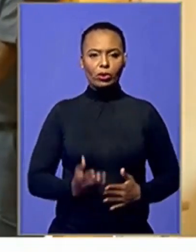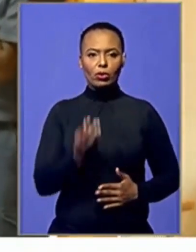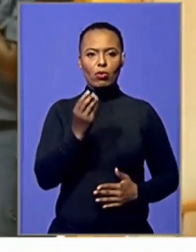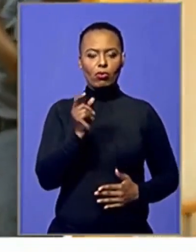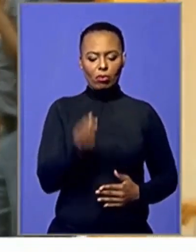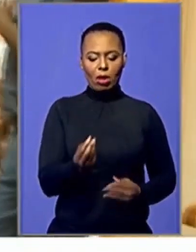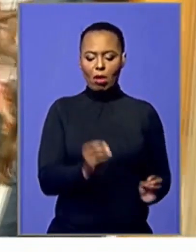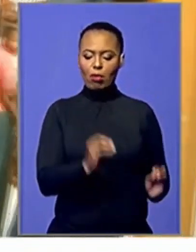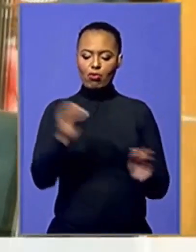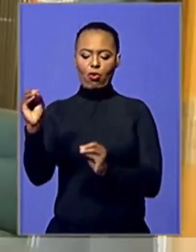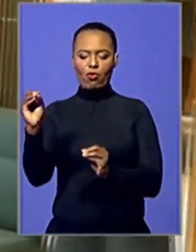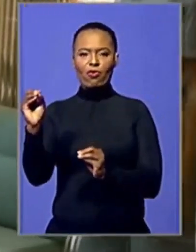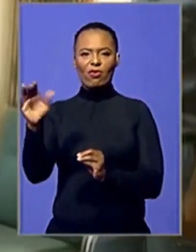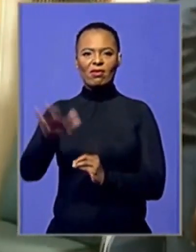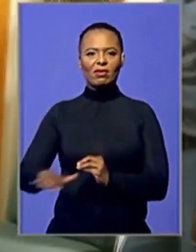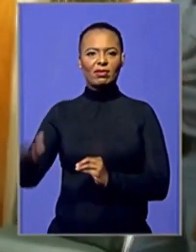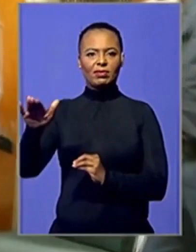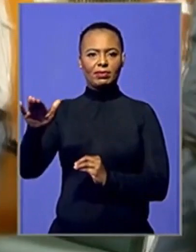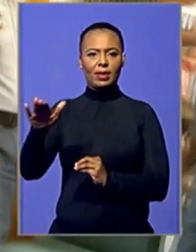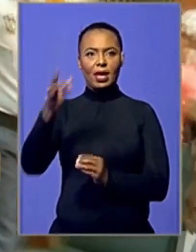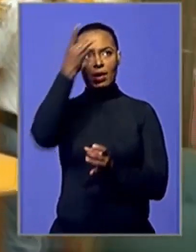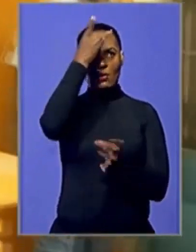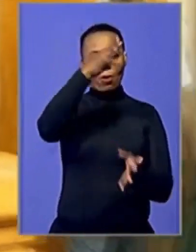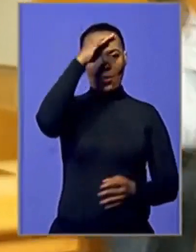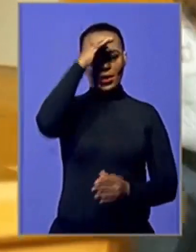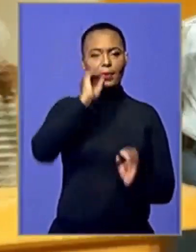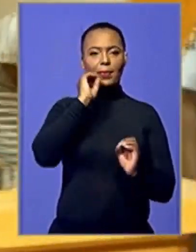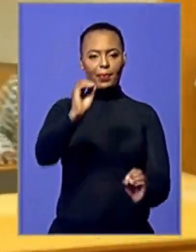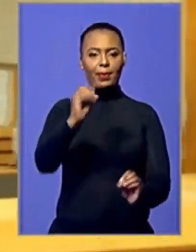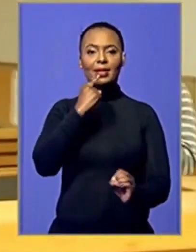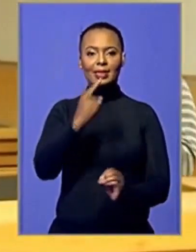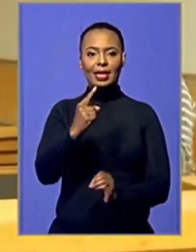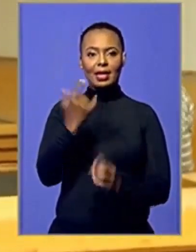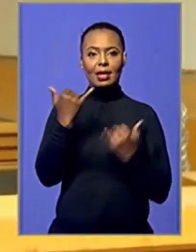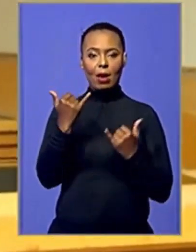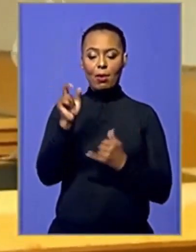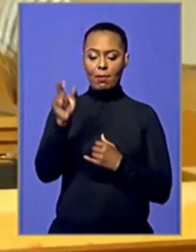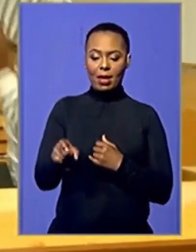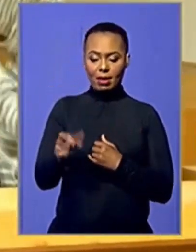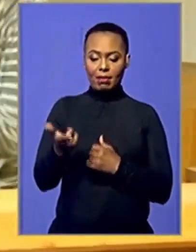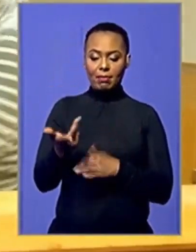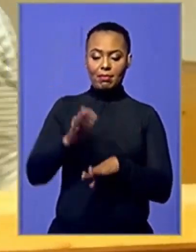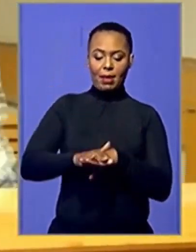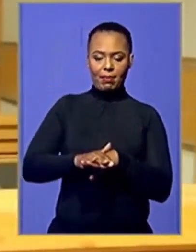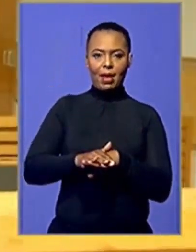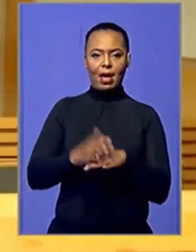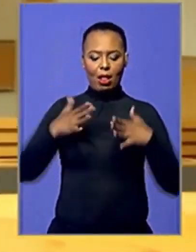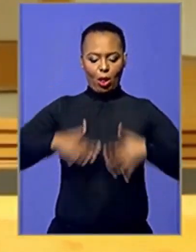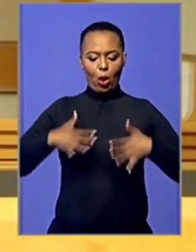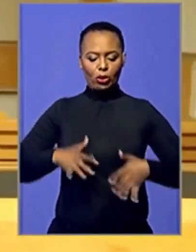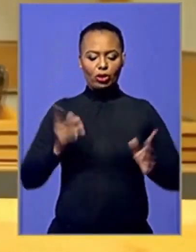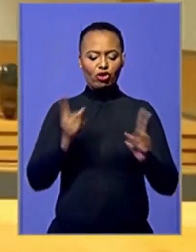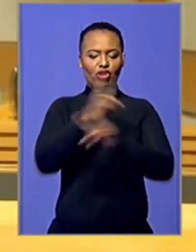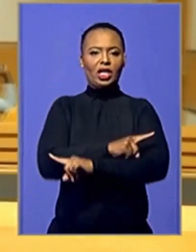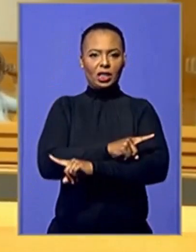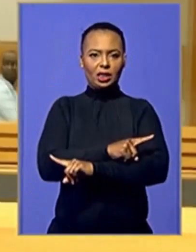sepolesa. Diphuputso tsa sepolesa di bolela ha diaparo tseo mofu a neng a di apere ha hlokofatswa di ile tsa tjhentjhwa peswa tse